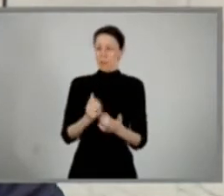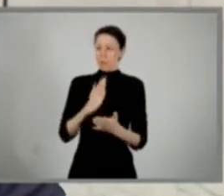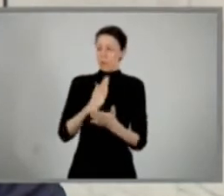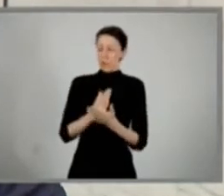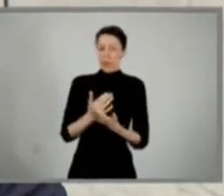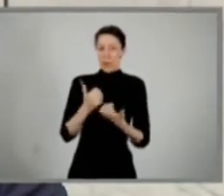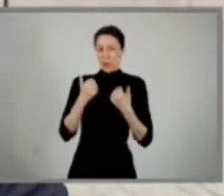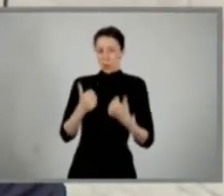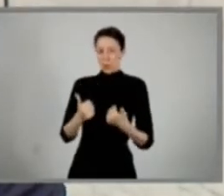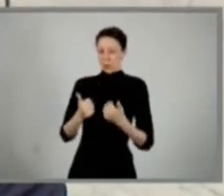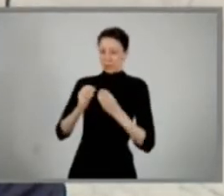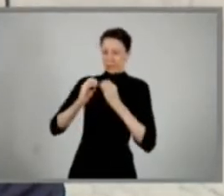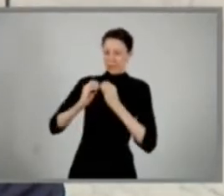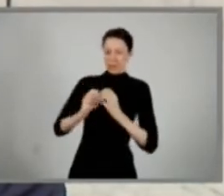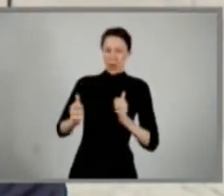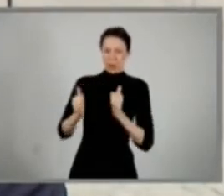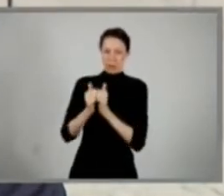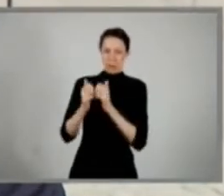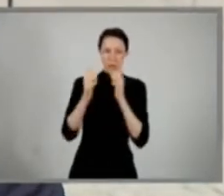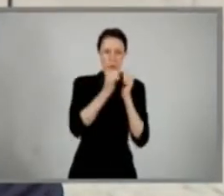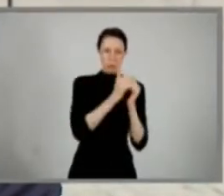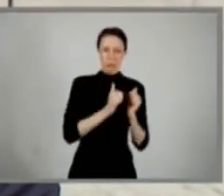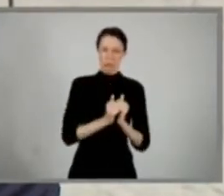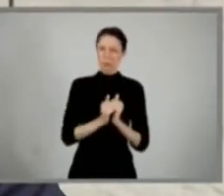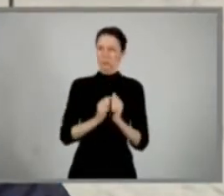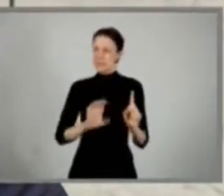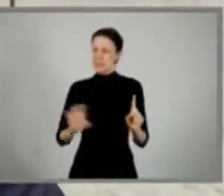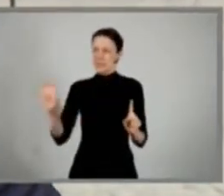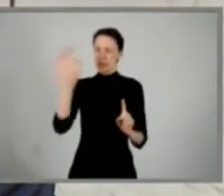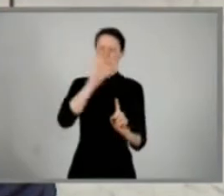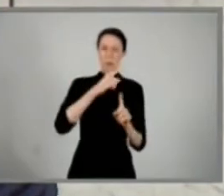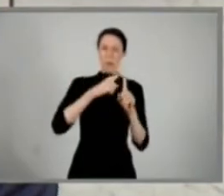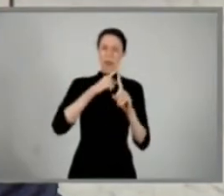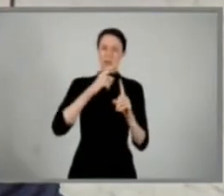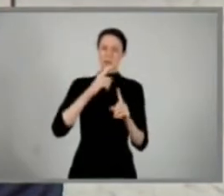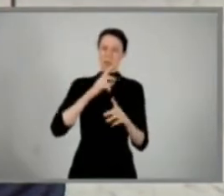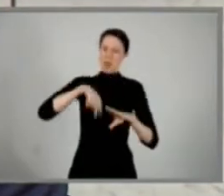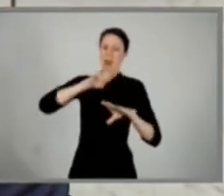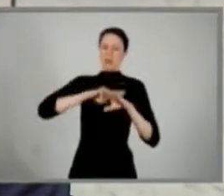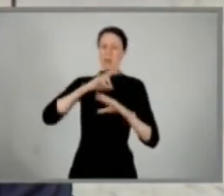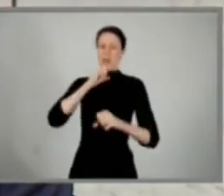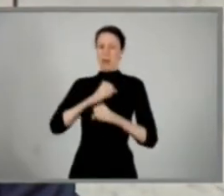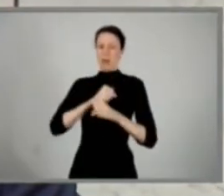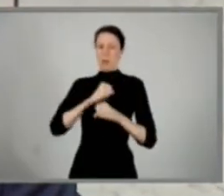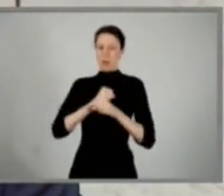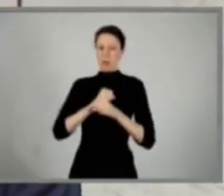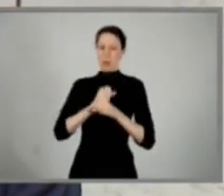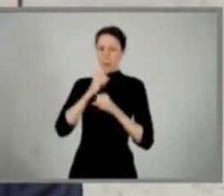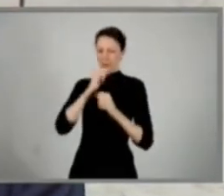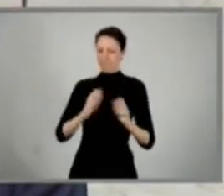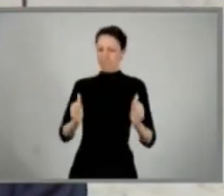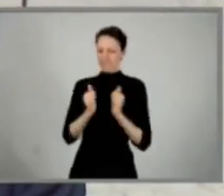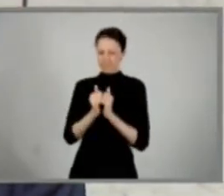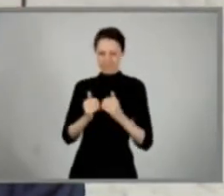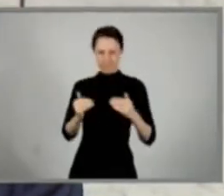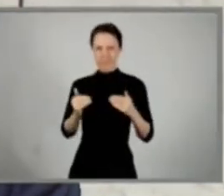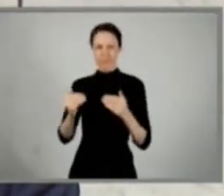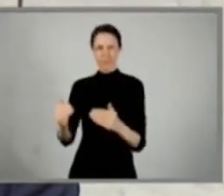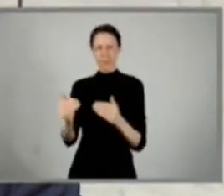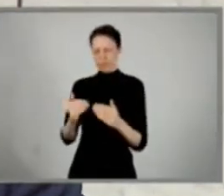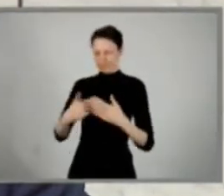and territories and the Commonwealth when it comes to dealing on the ground with these natural disasters, whether it's the combating